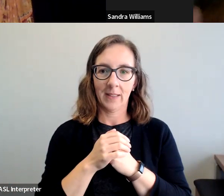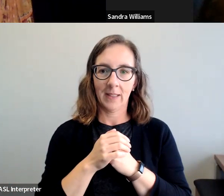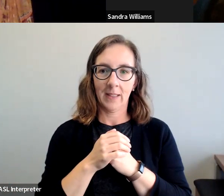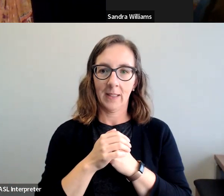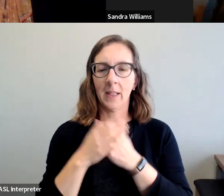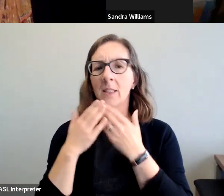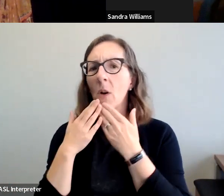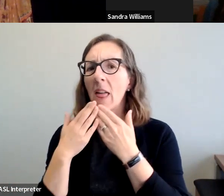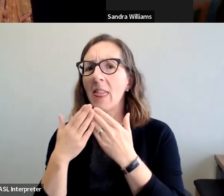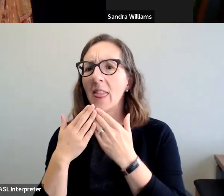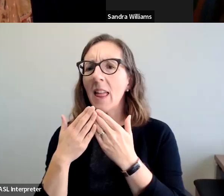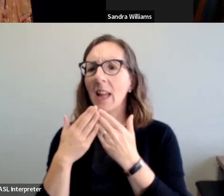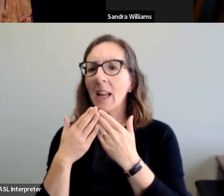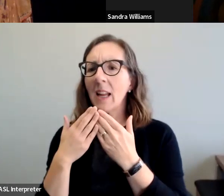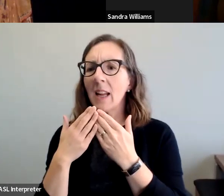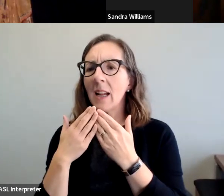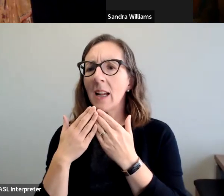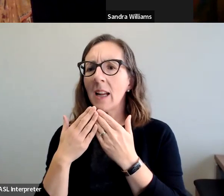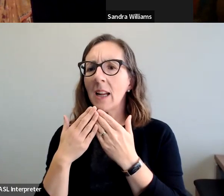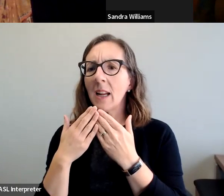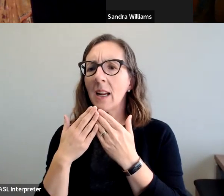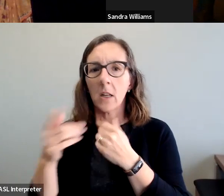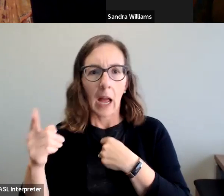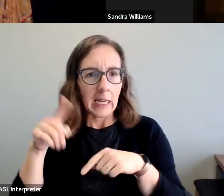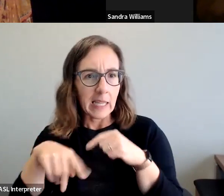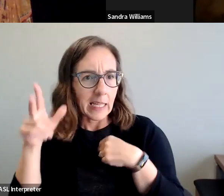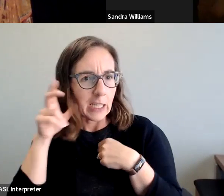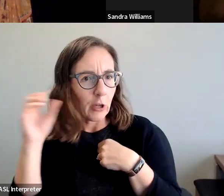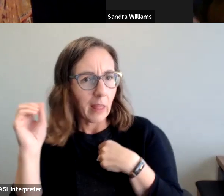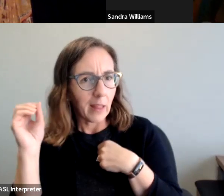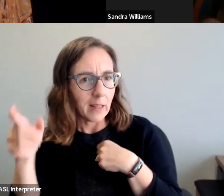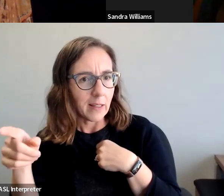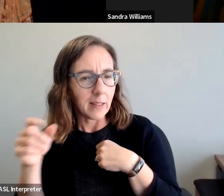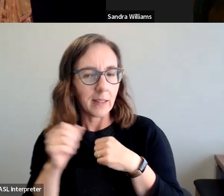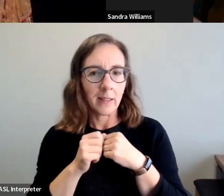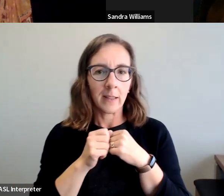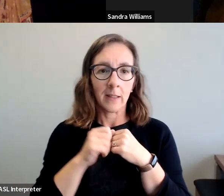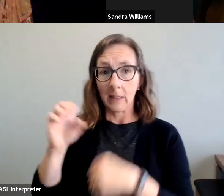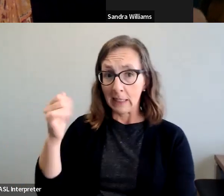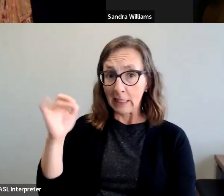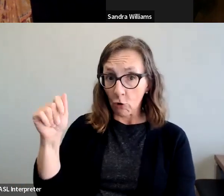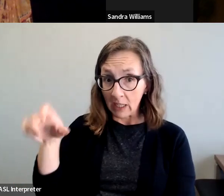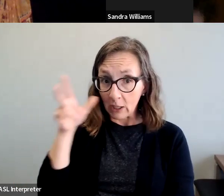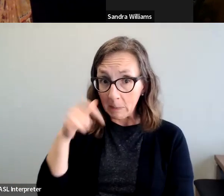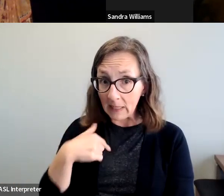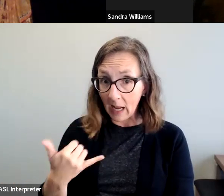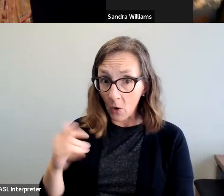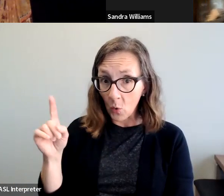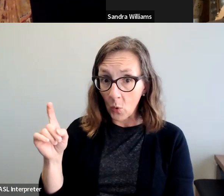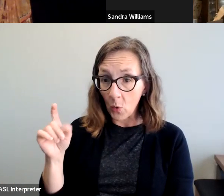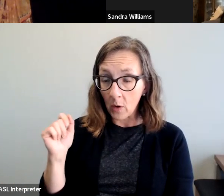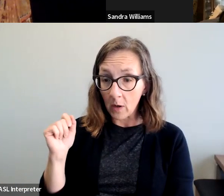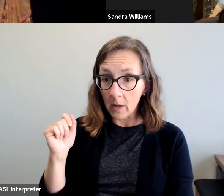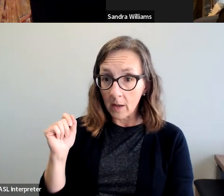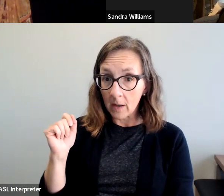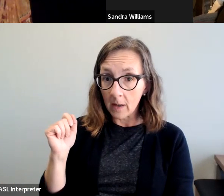Thank you so much. There went my speech. I hear nothing. Uh-oh. Sandra, can you hear me now?